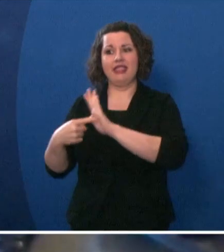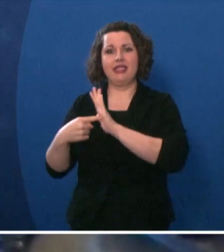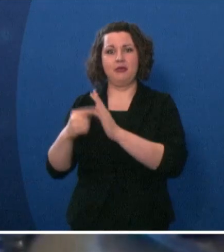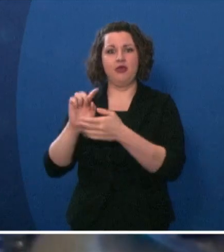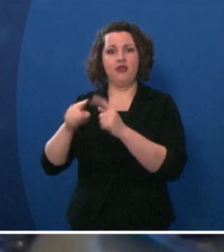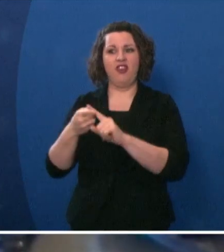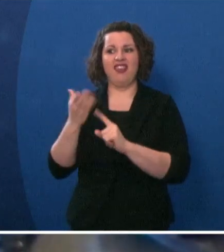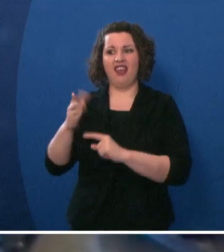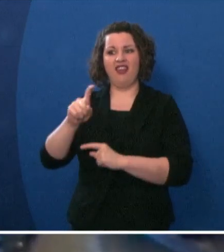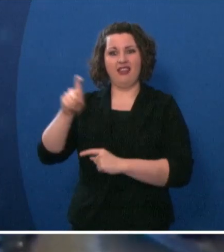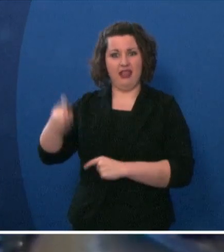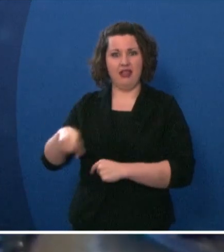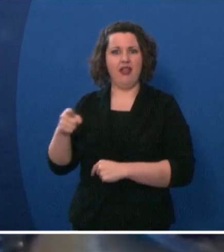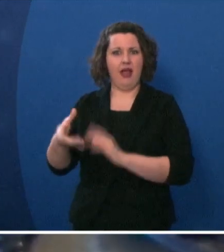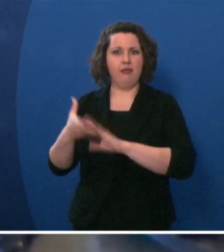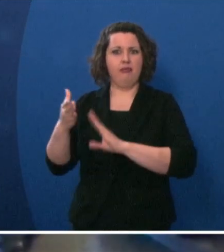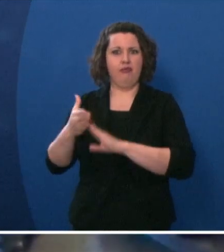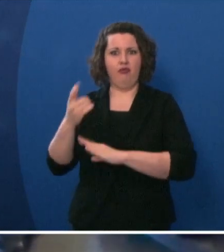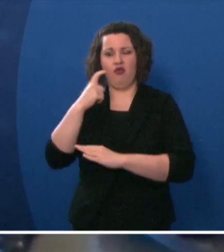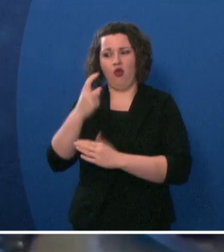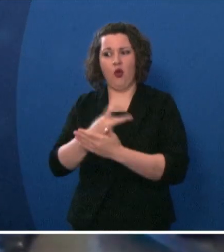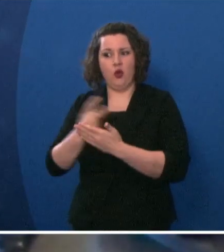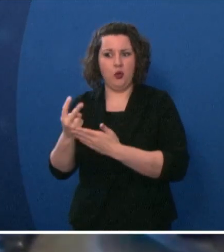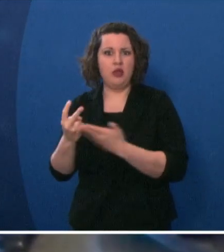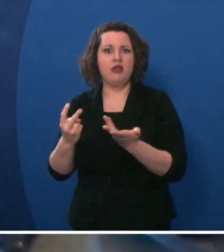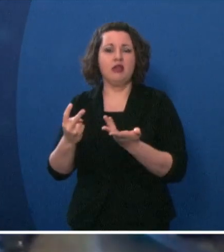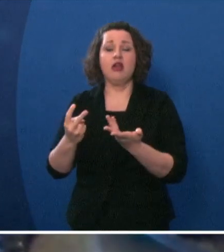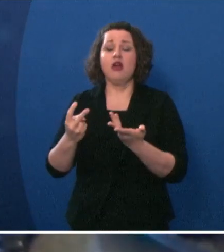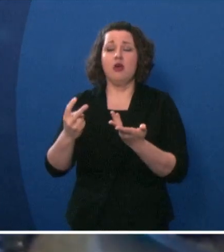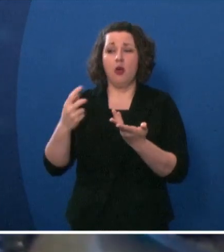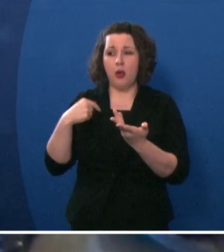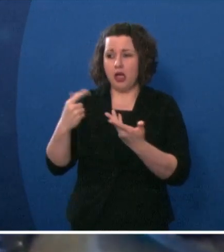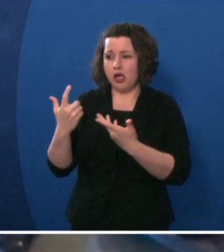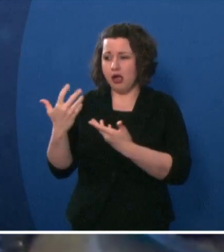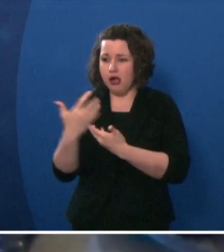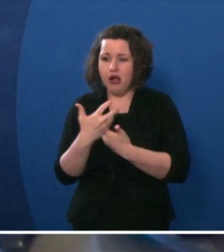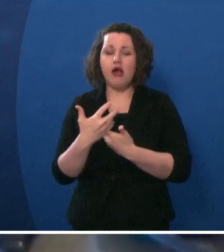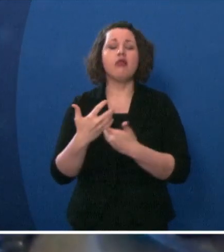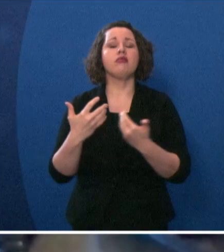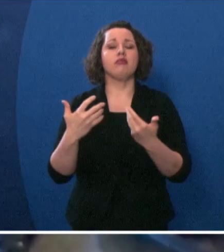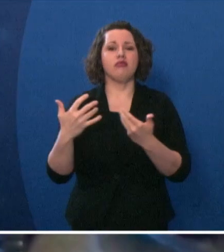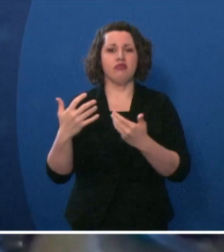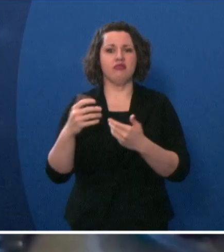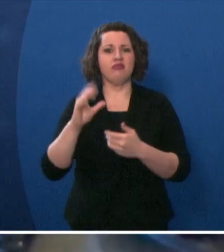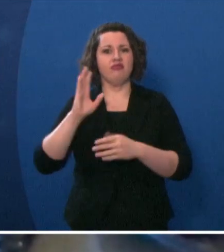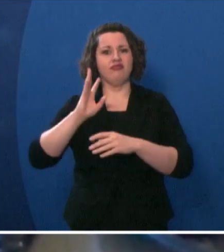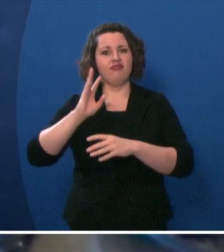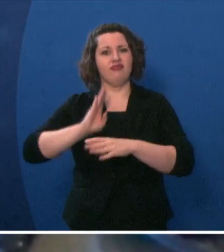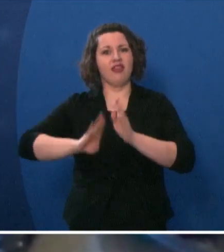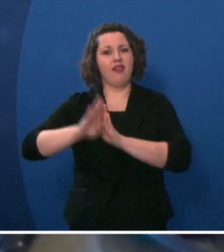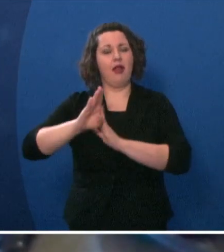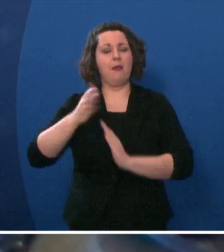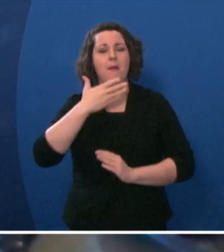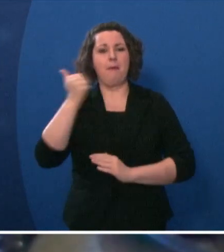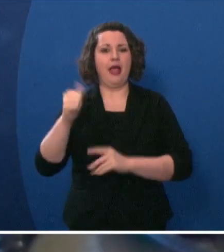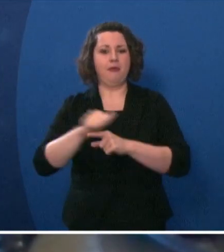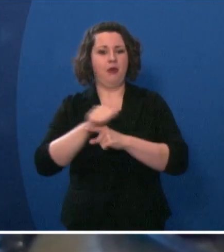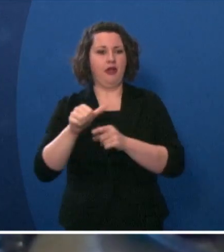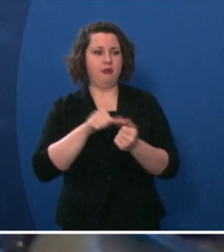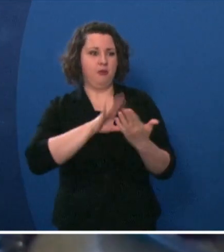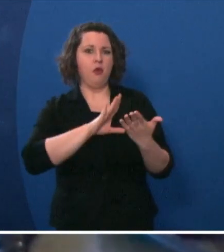been operating for the last couple weeks, we created a comprehensive best practice approach to combating the virus in our